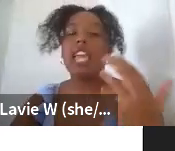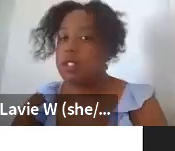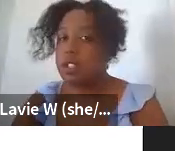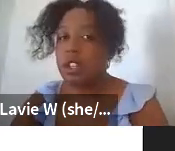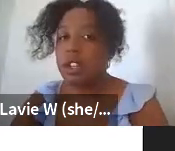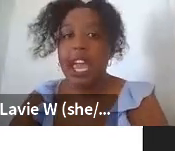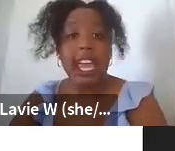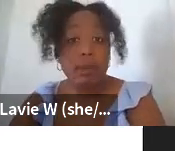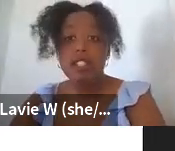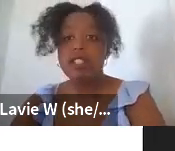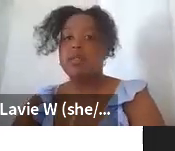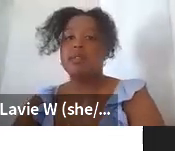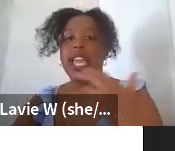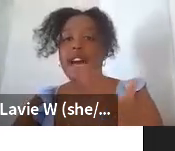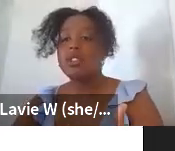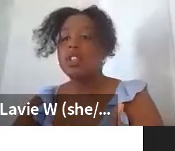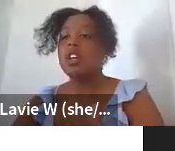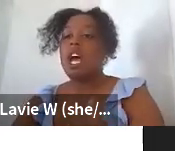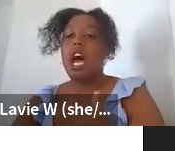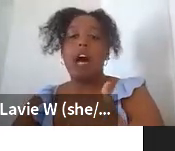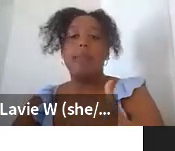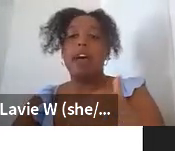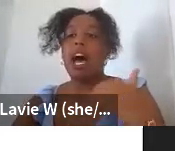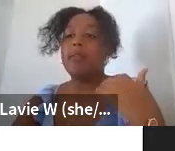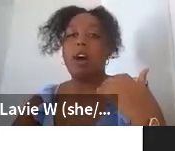to counter ableism, to counter